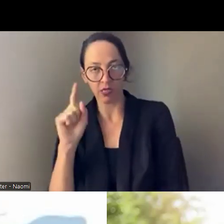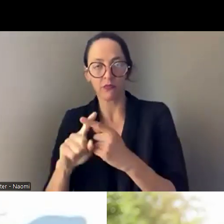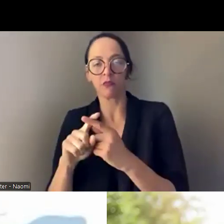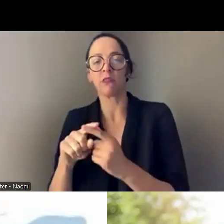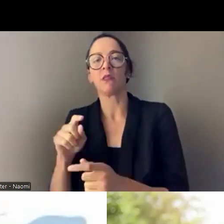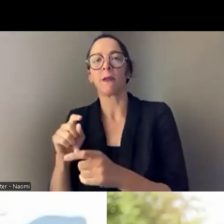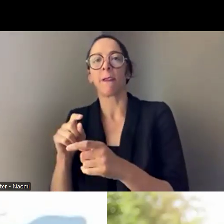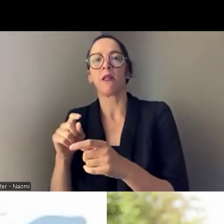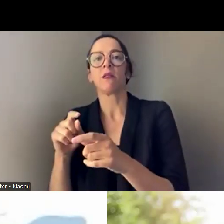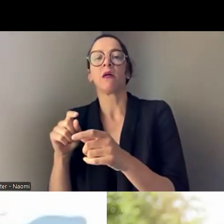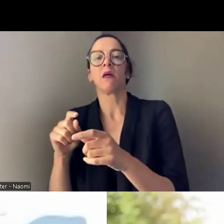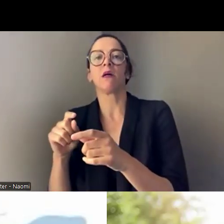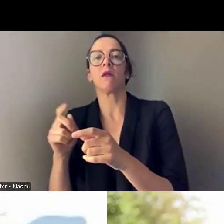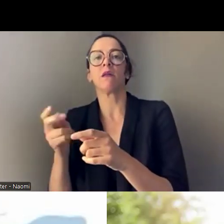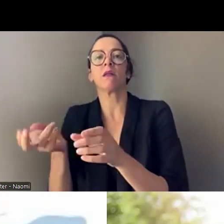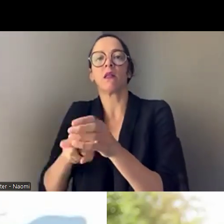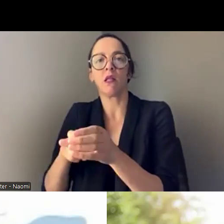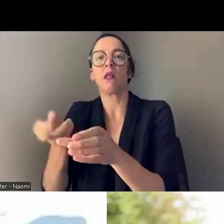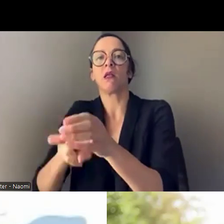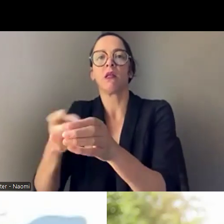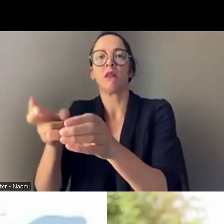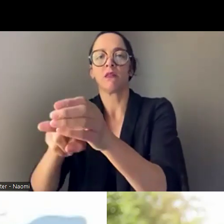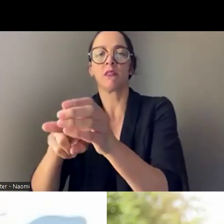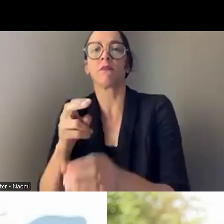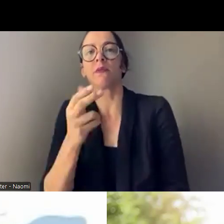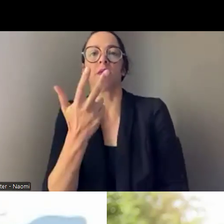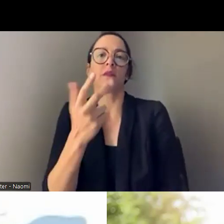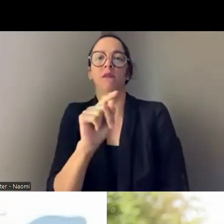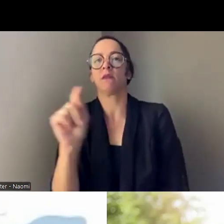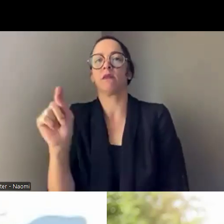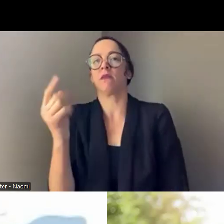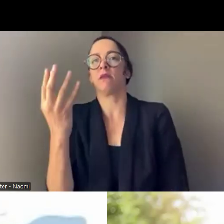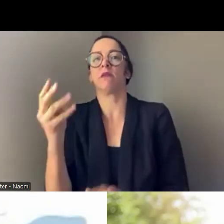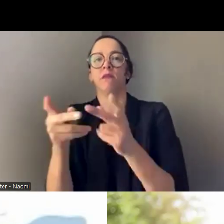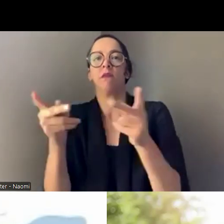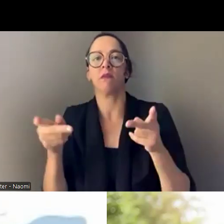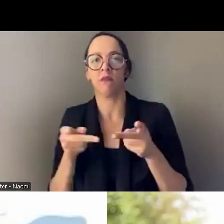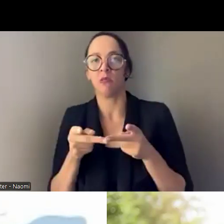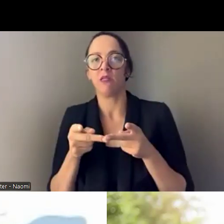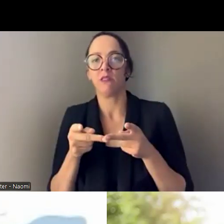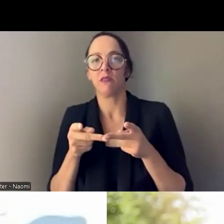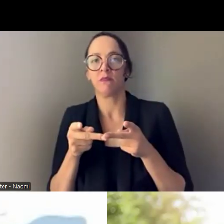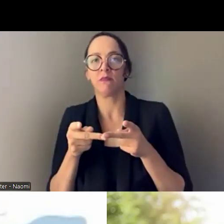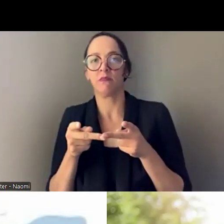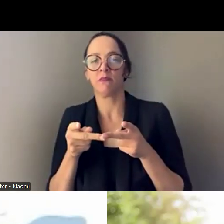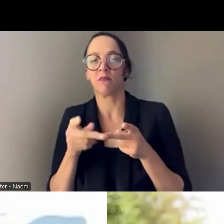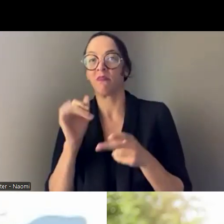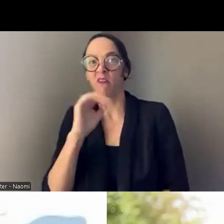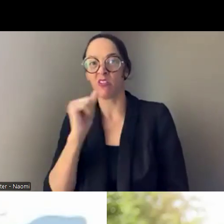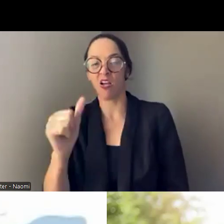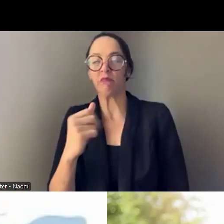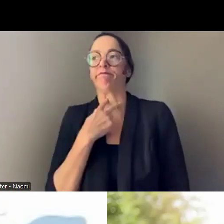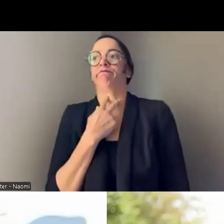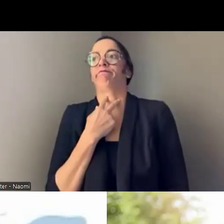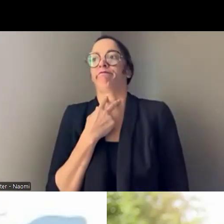you can get to the place you want. And by the time you're coming back, you're just on the bus. You're not going anywhere. So I really think that's very important